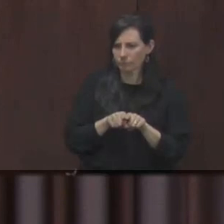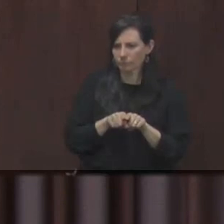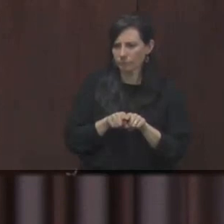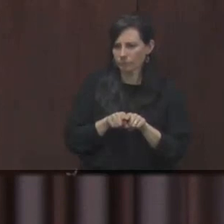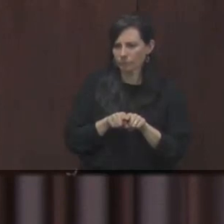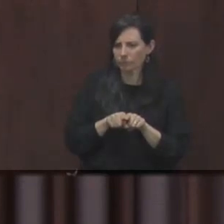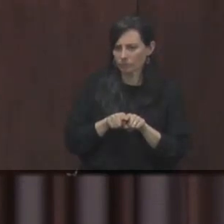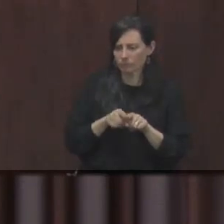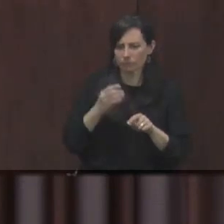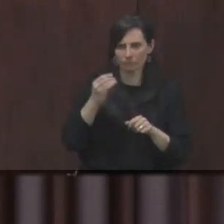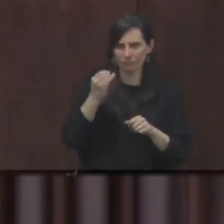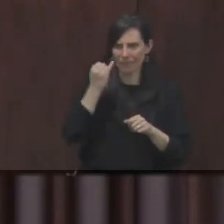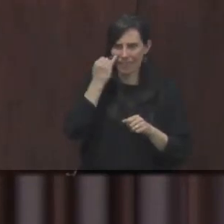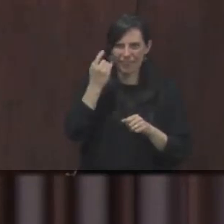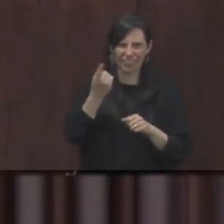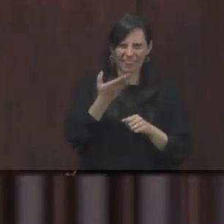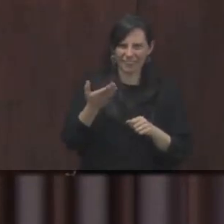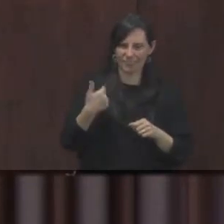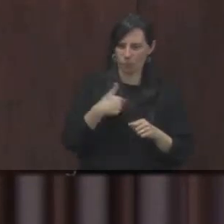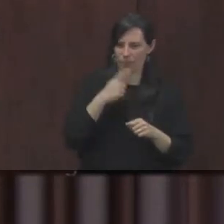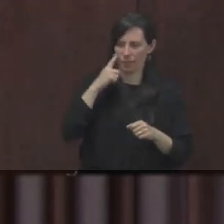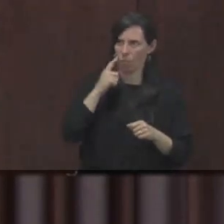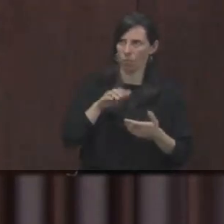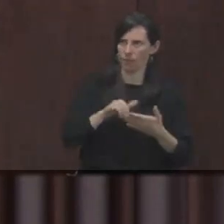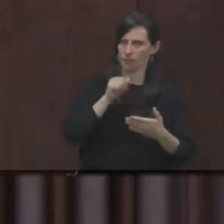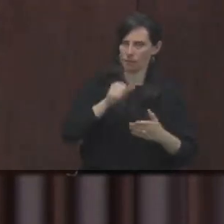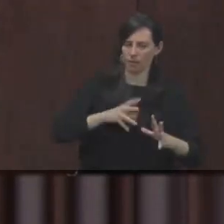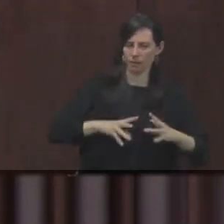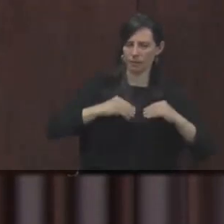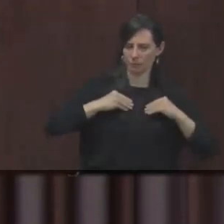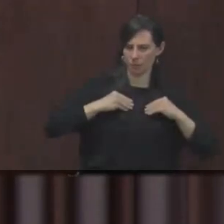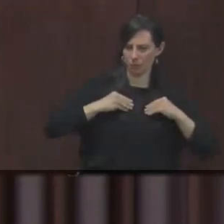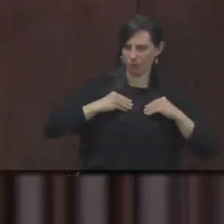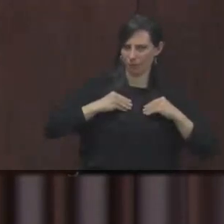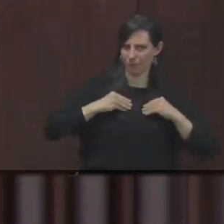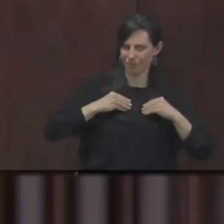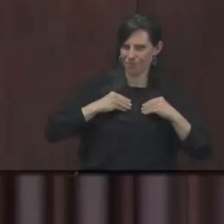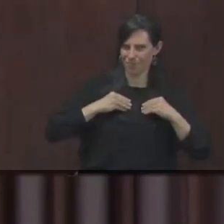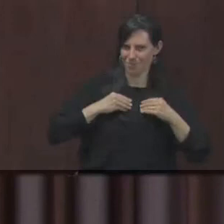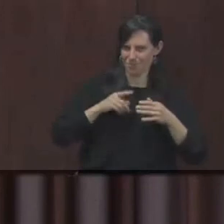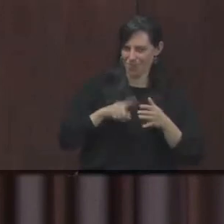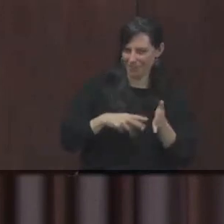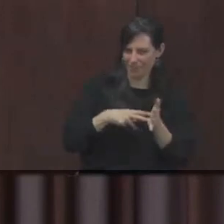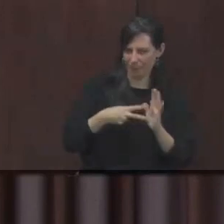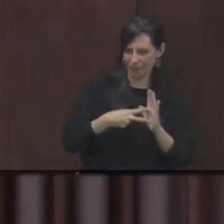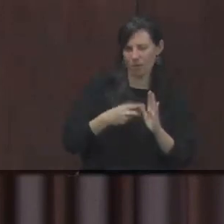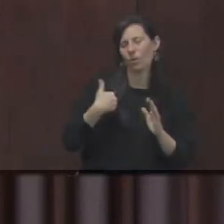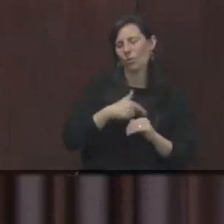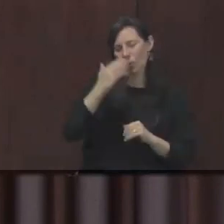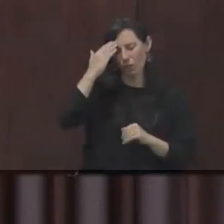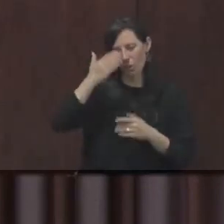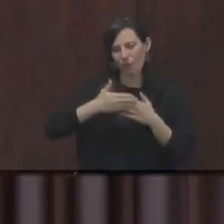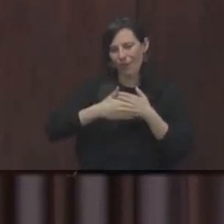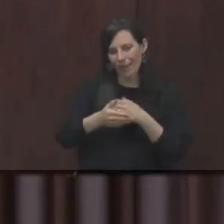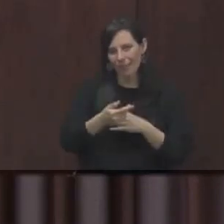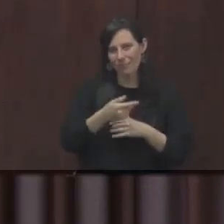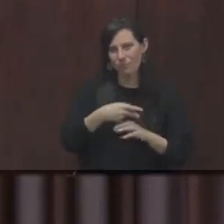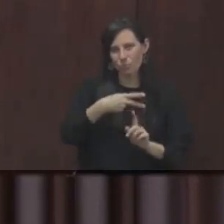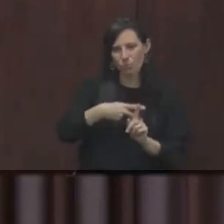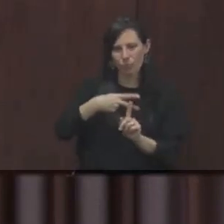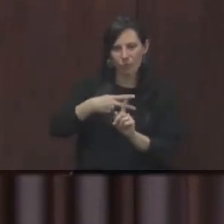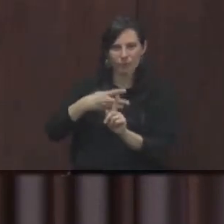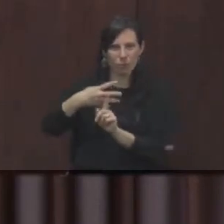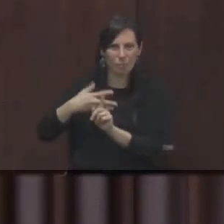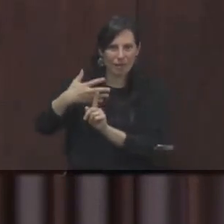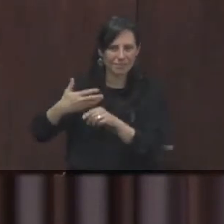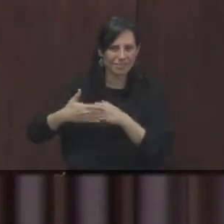that's unacceptable? And are those things that can, because we all anticipate the next couple of months are going to be really tough. And I guess just to the extent the